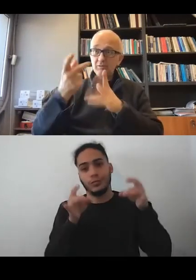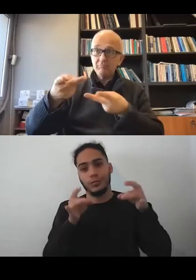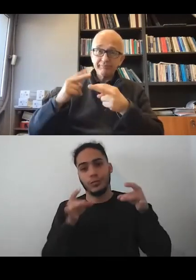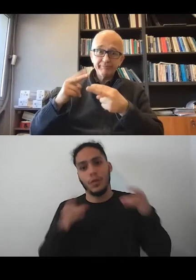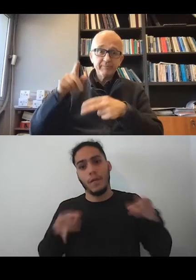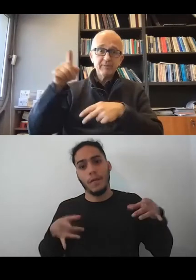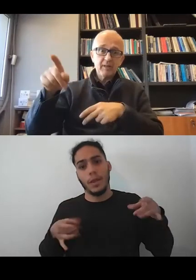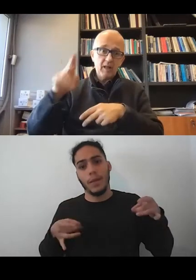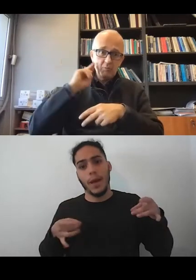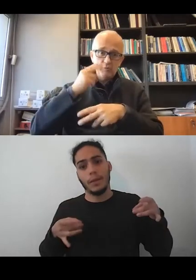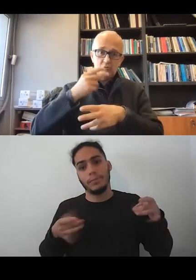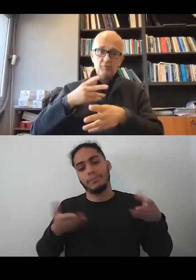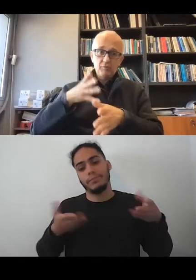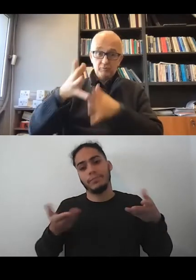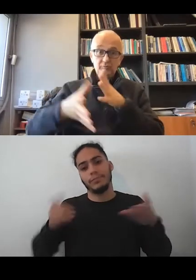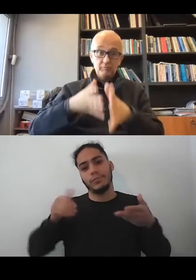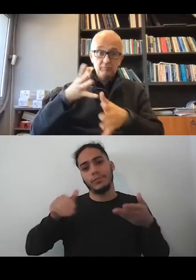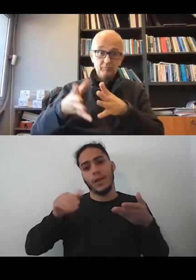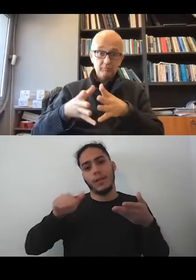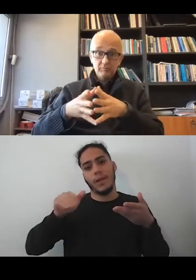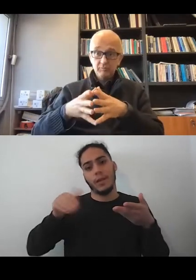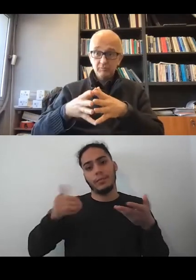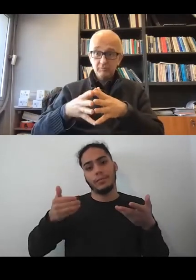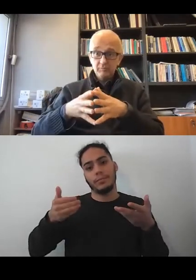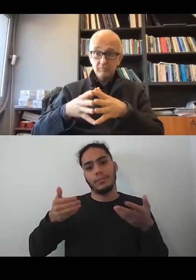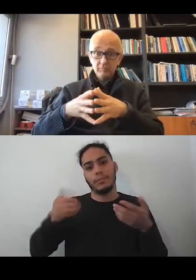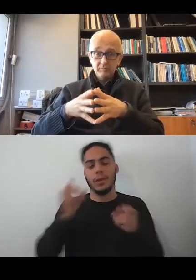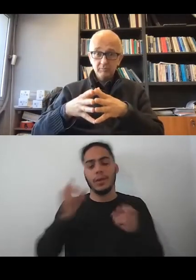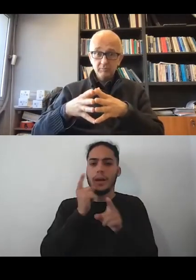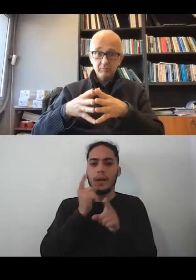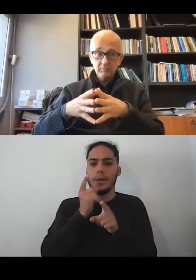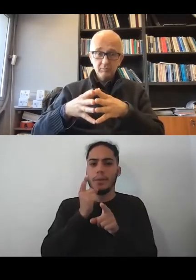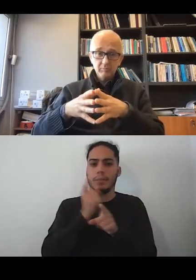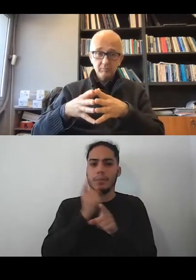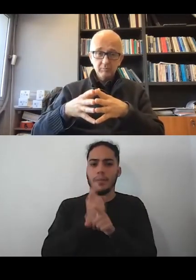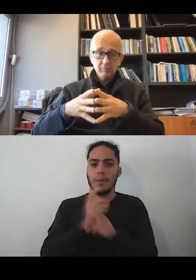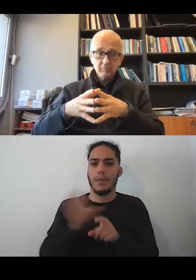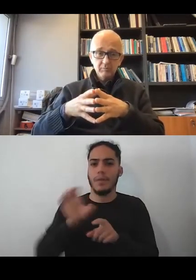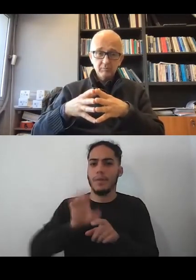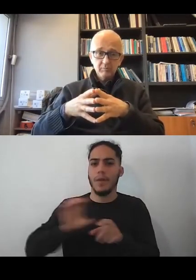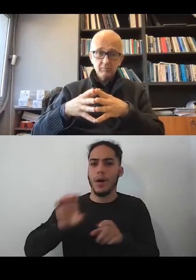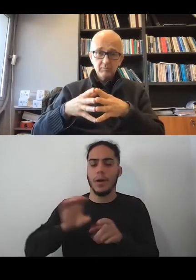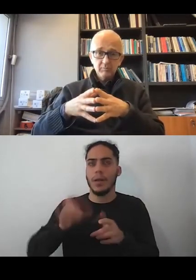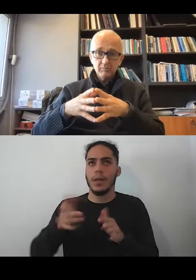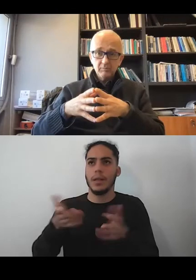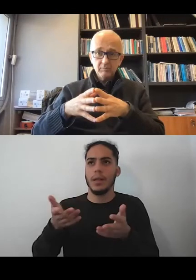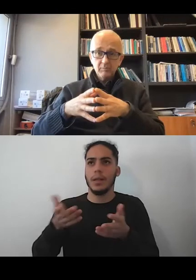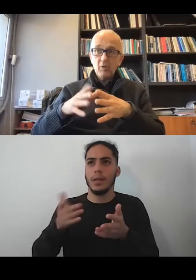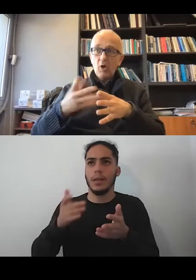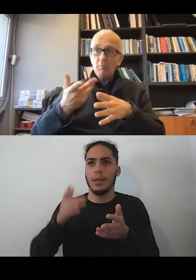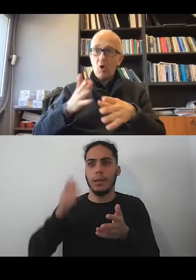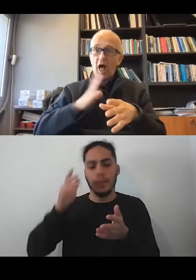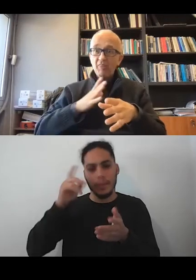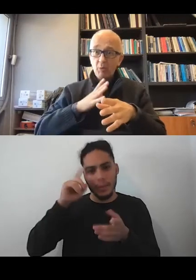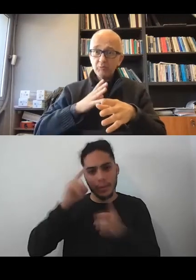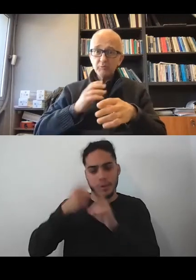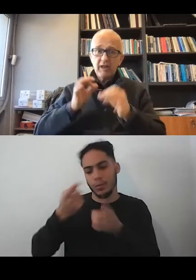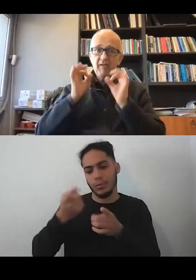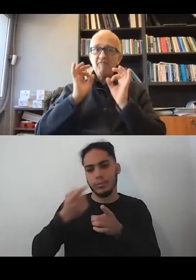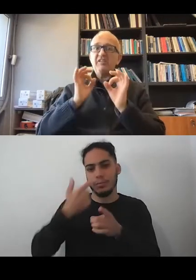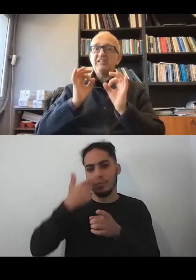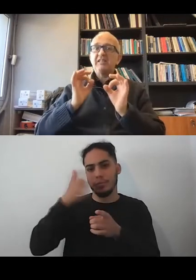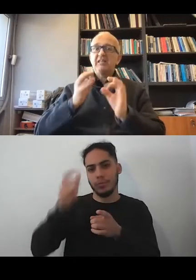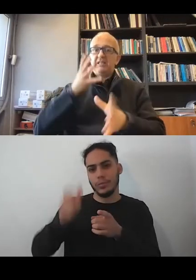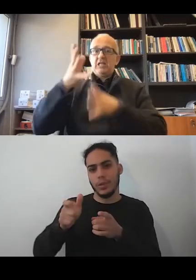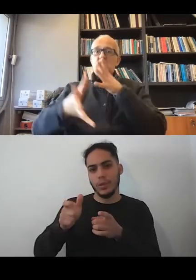be the same sort of feedback and the same standard that native signers would give in